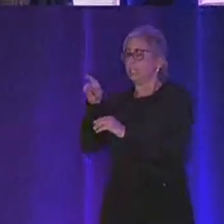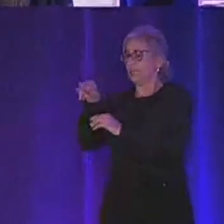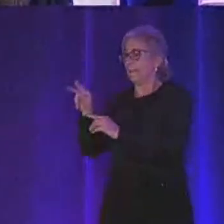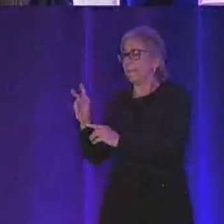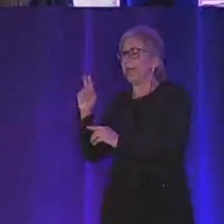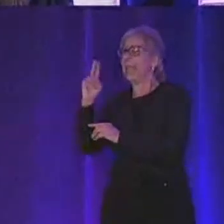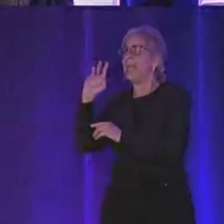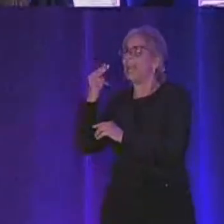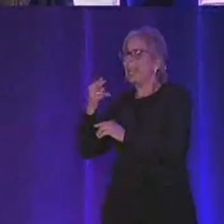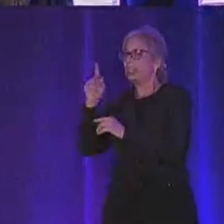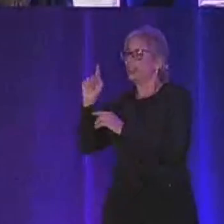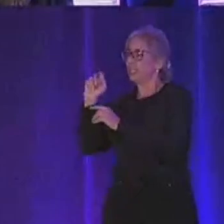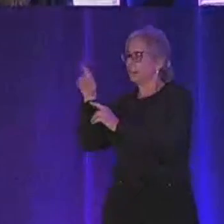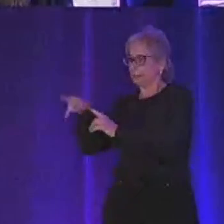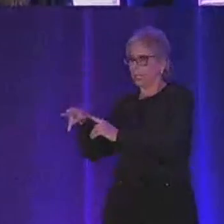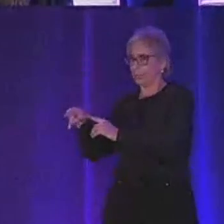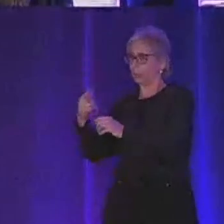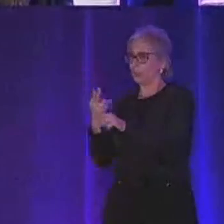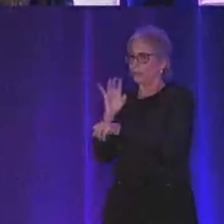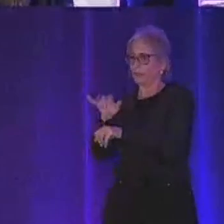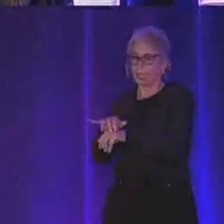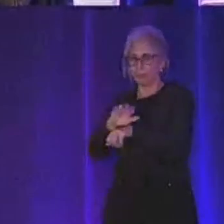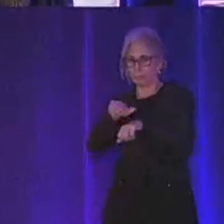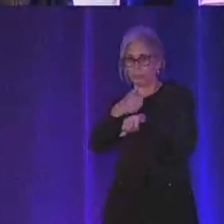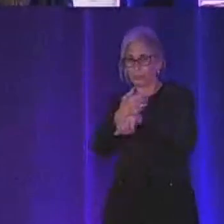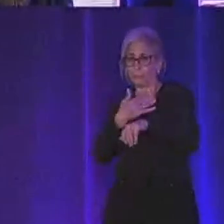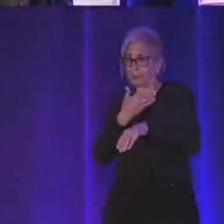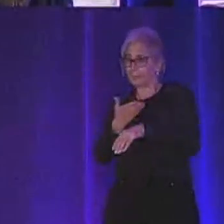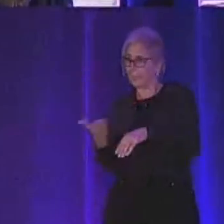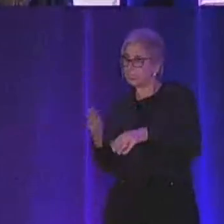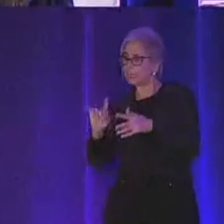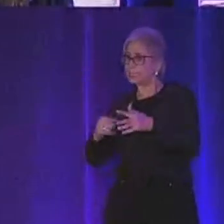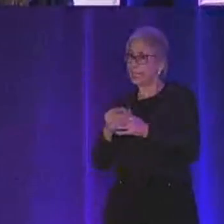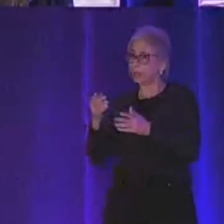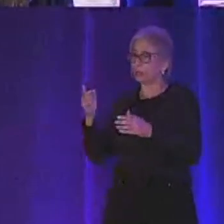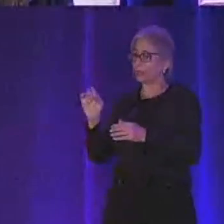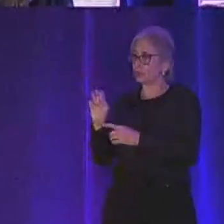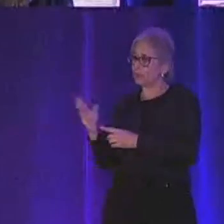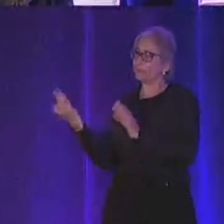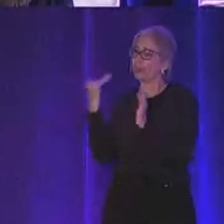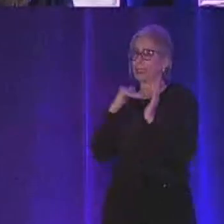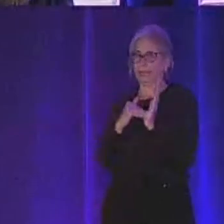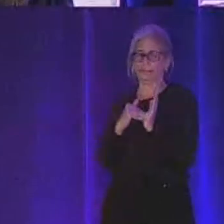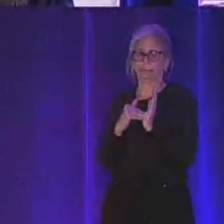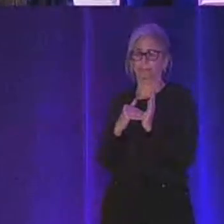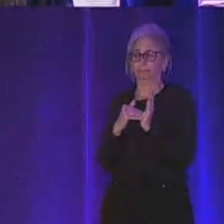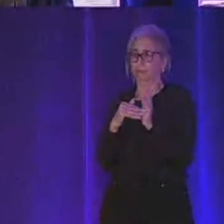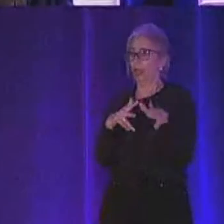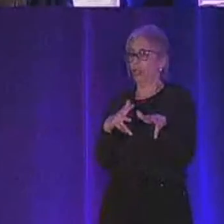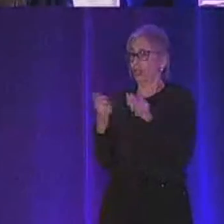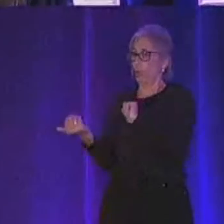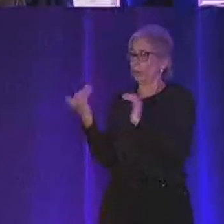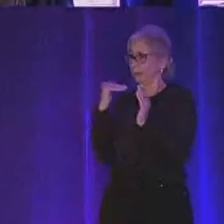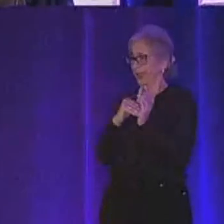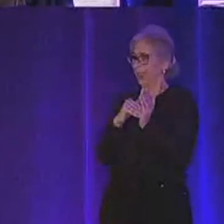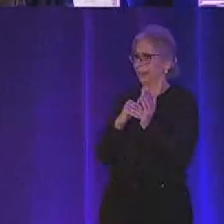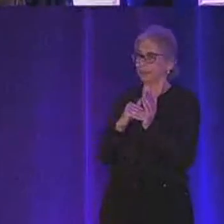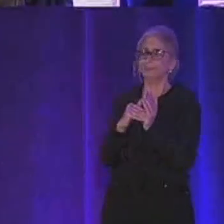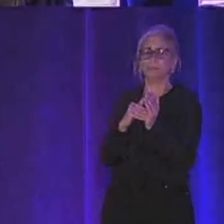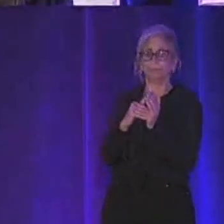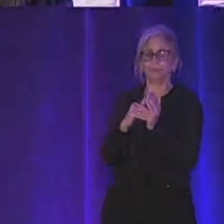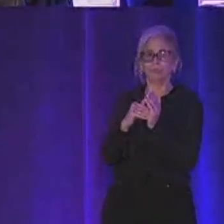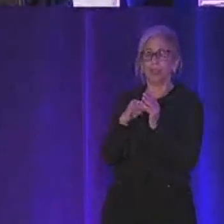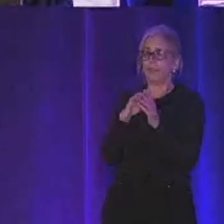kill this, rebuild my things, and start the server once again. Reload. So there's the suspense